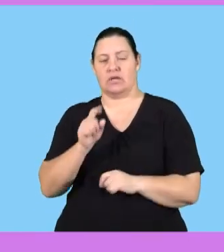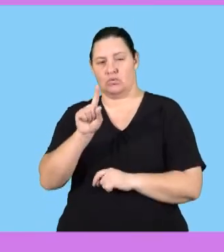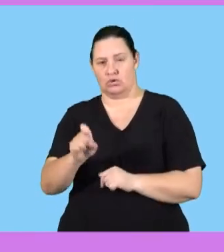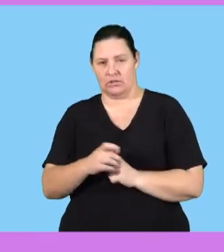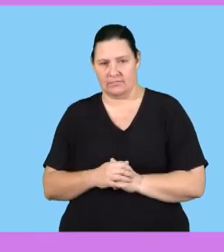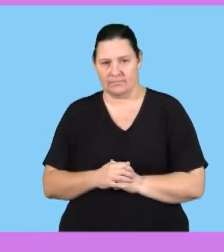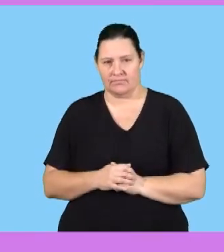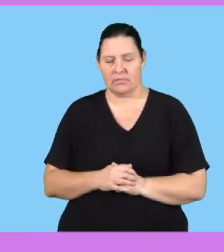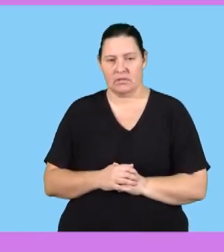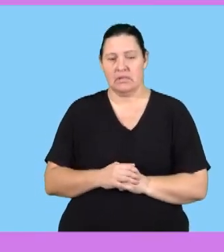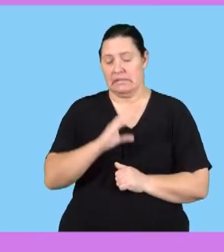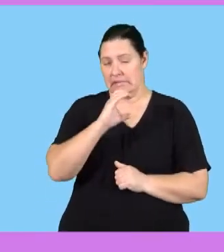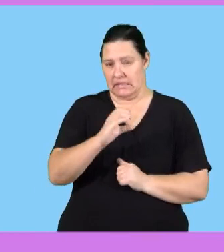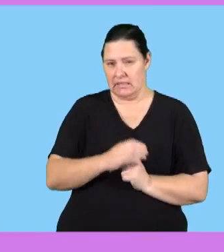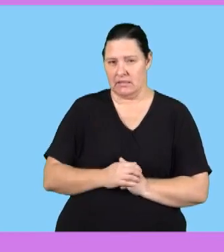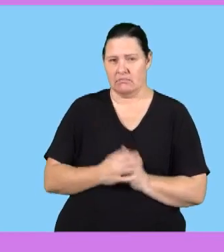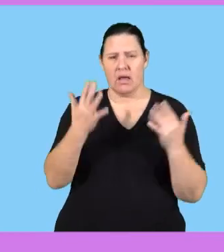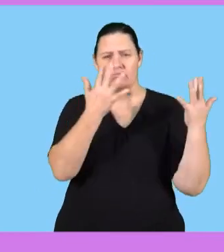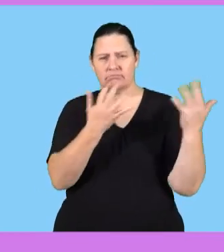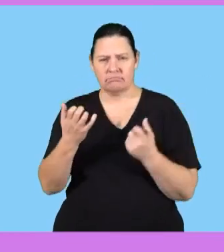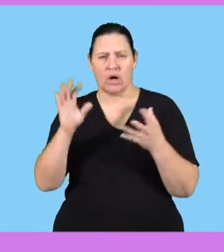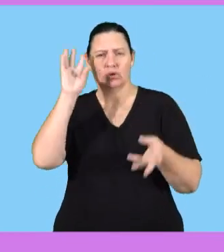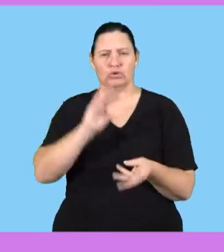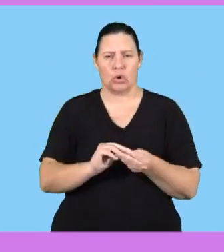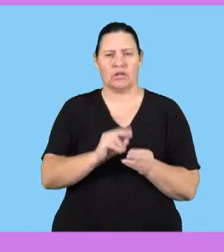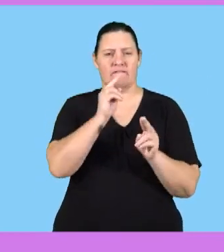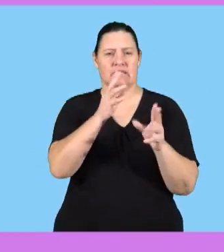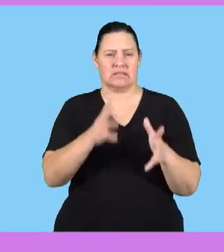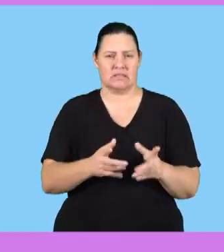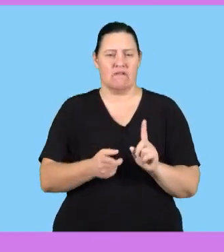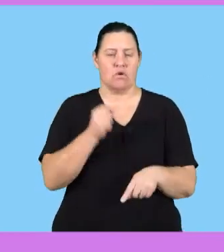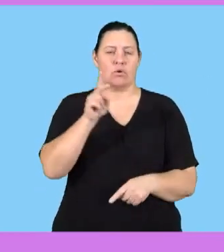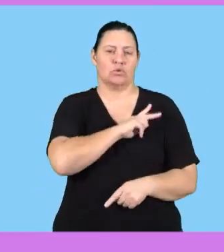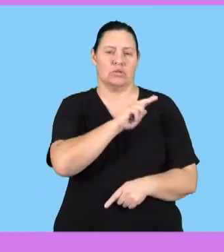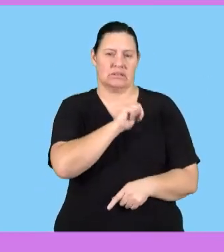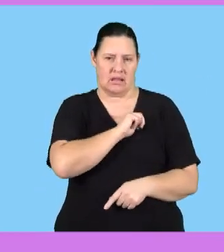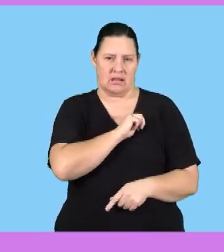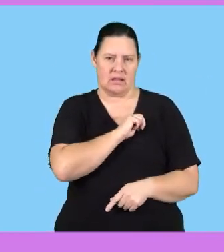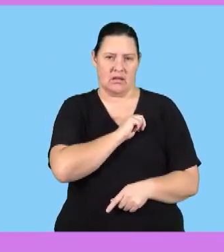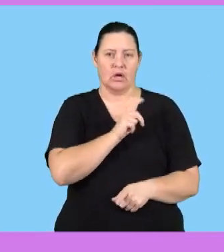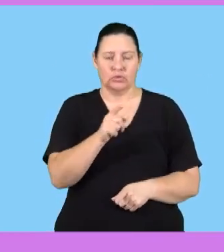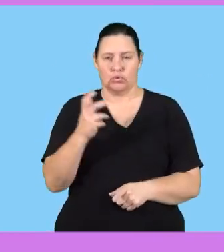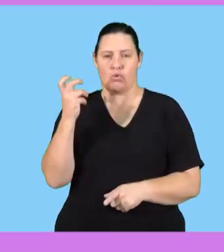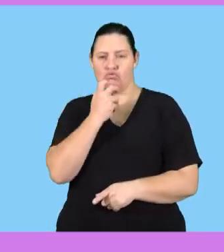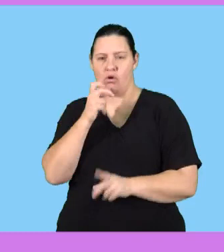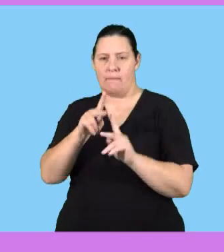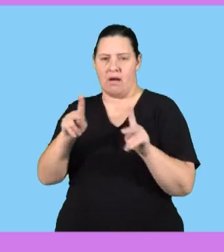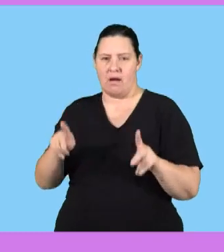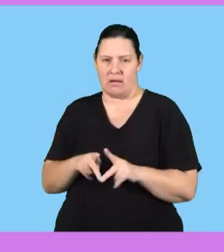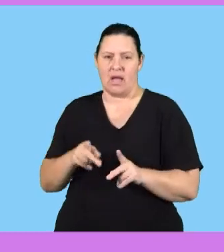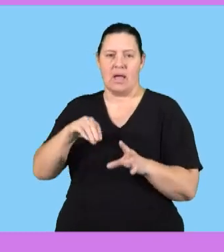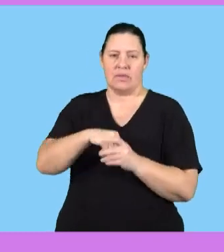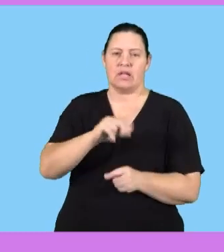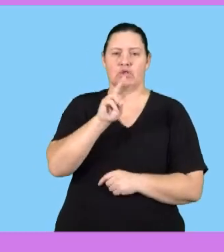our next question. Question number C. Calculate the total number of visitors from KwaZulu-Natal to the Kruger